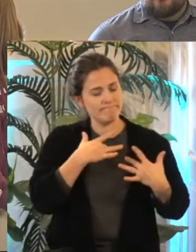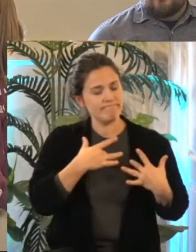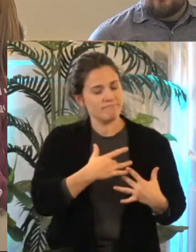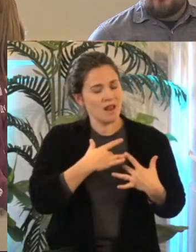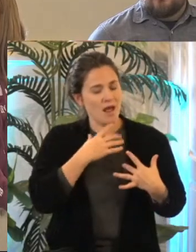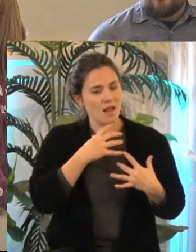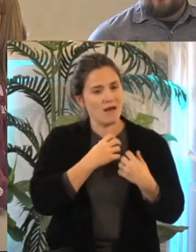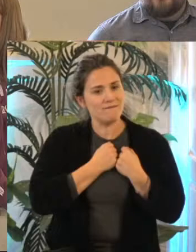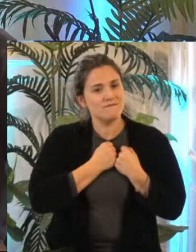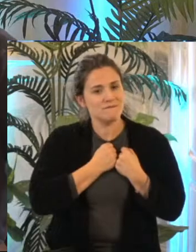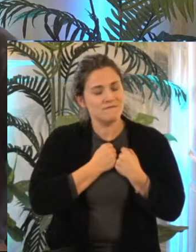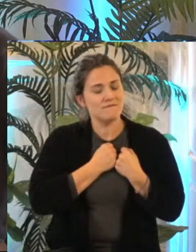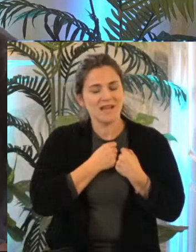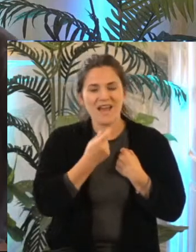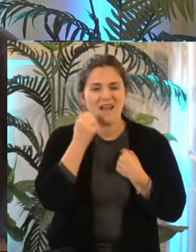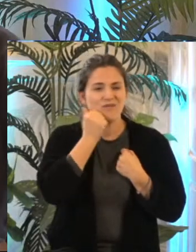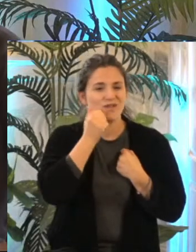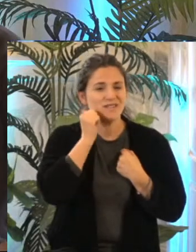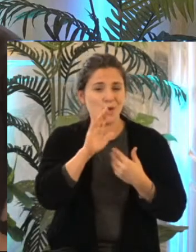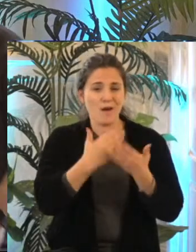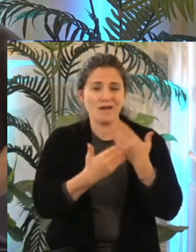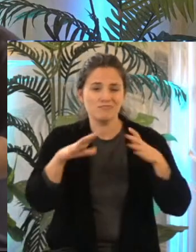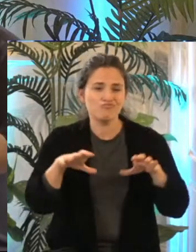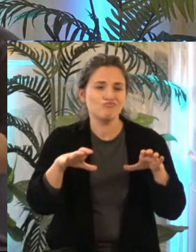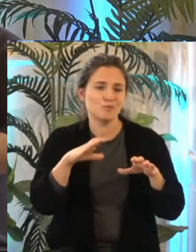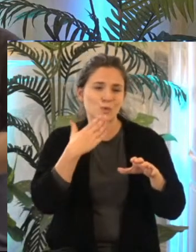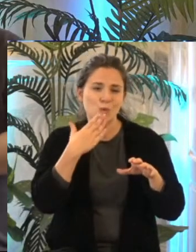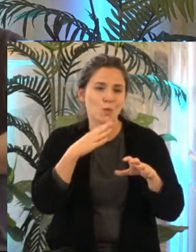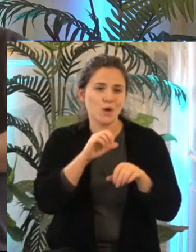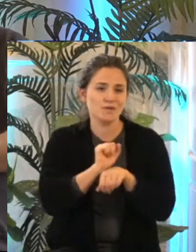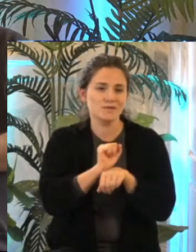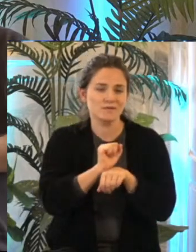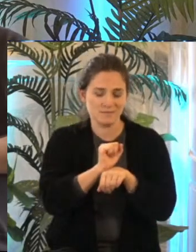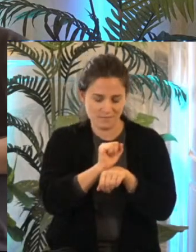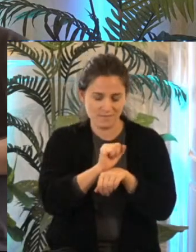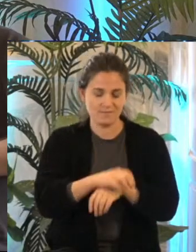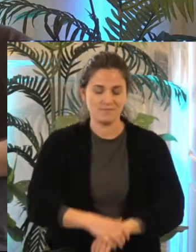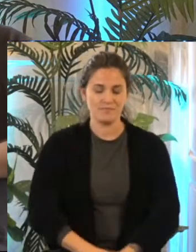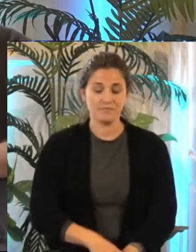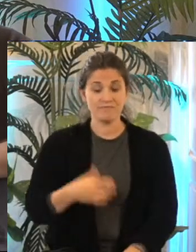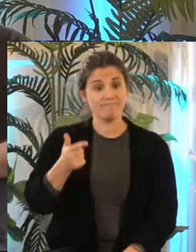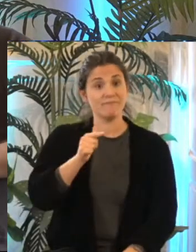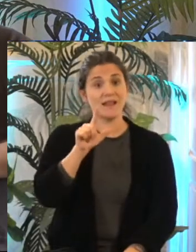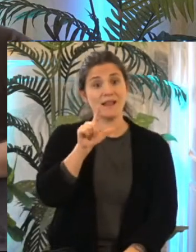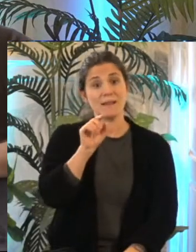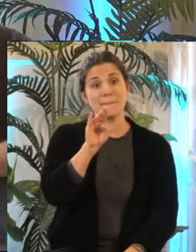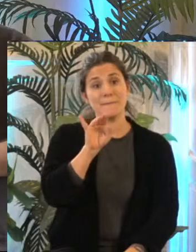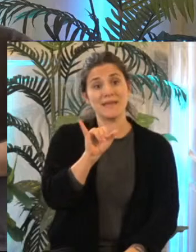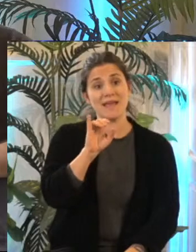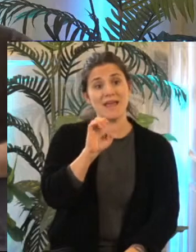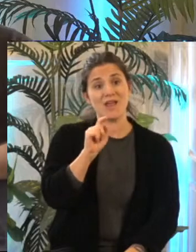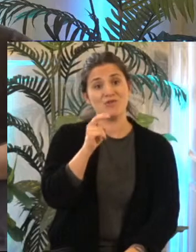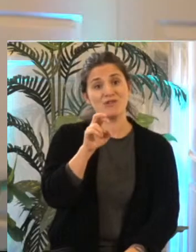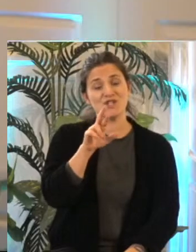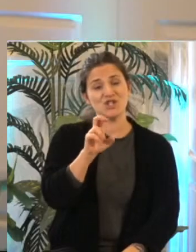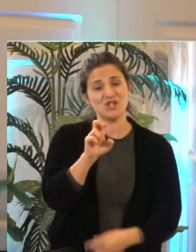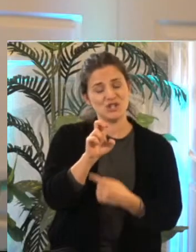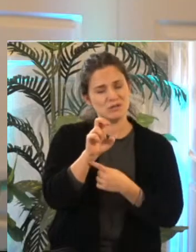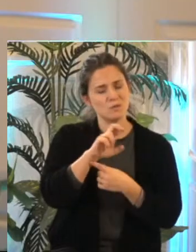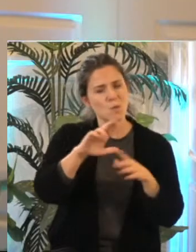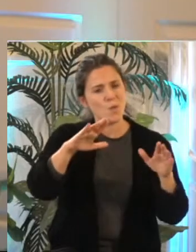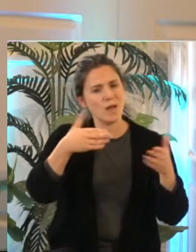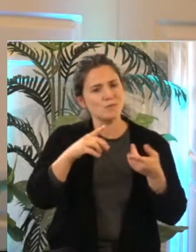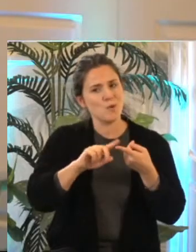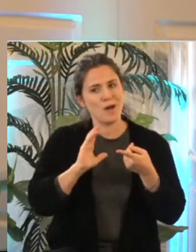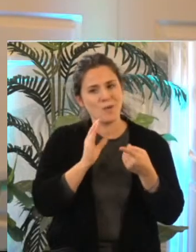good works of this world all the days of your life. Please state your name. Libby Etheridge. Libby Etheridge, welcome into